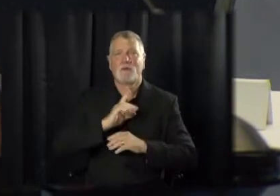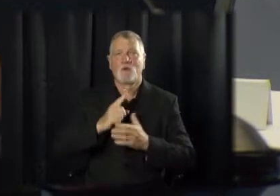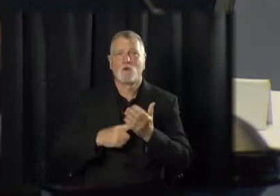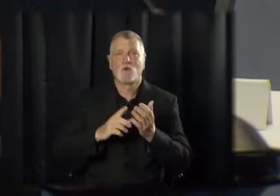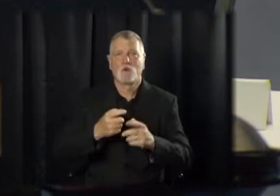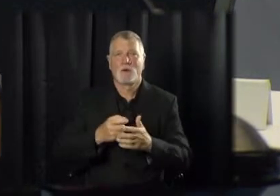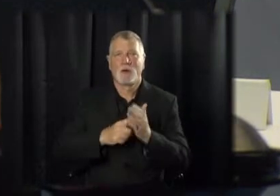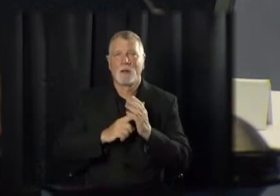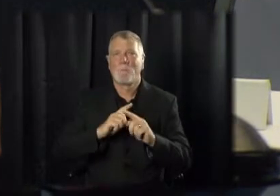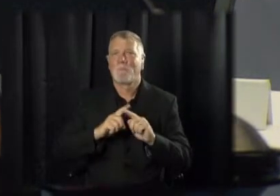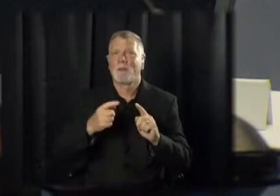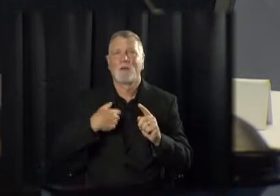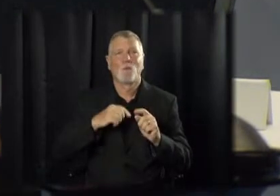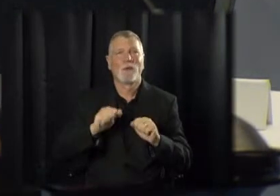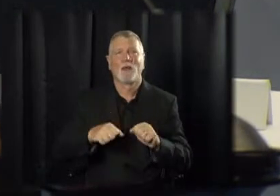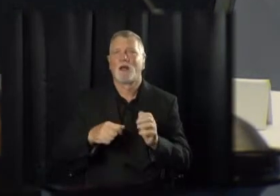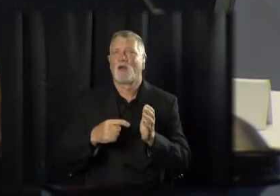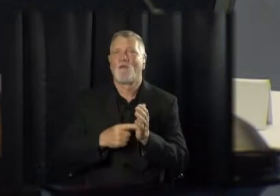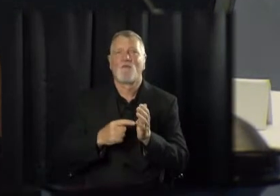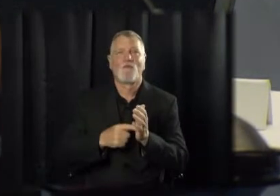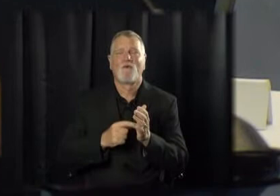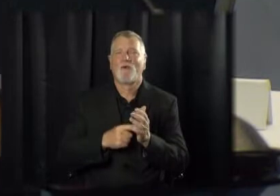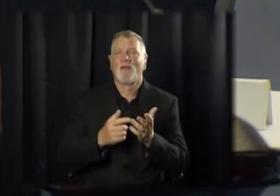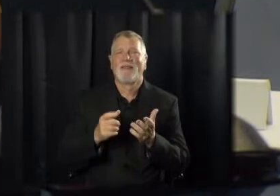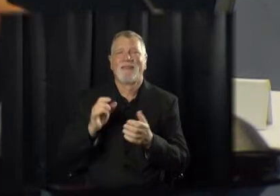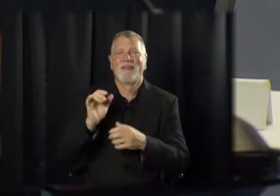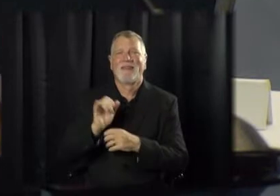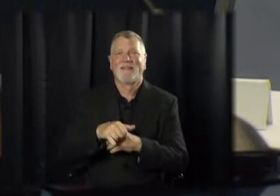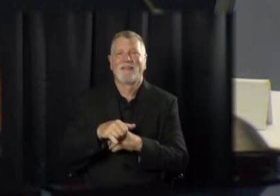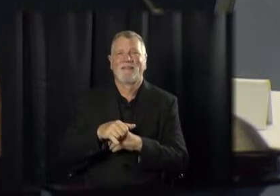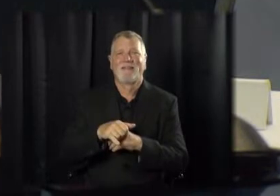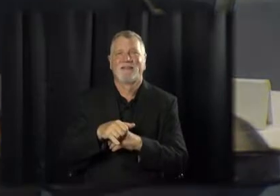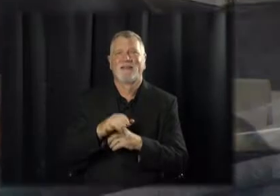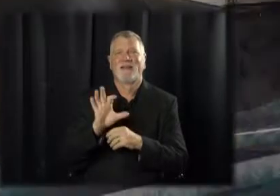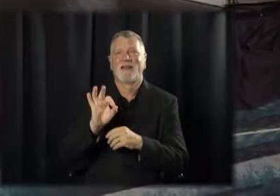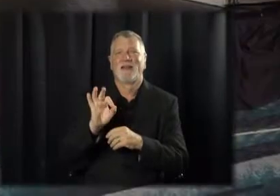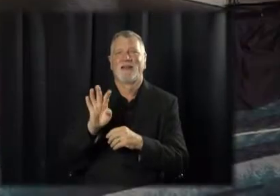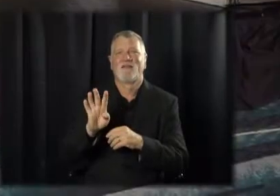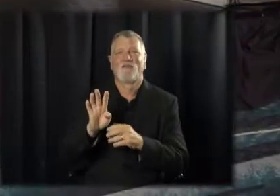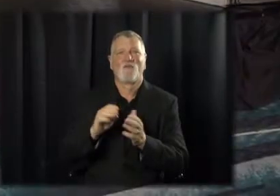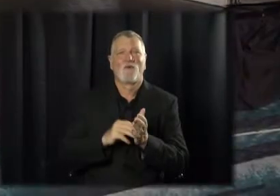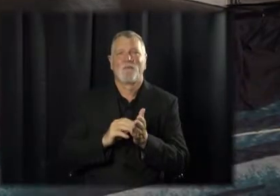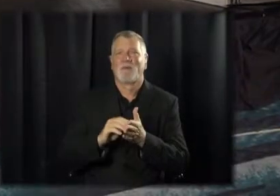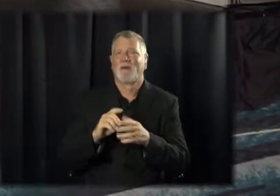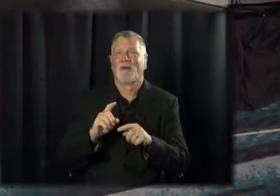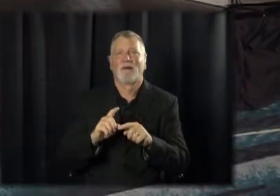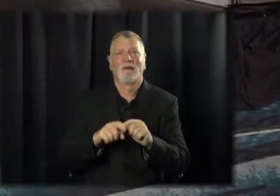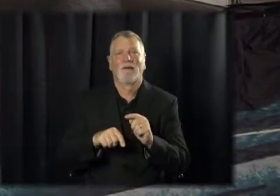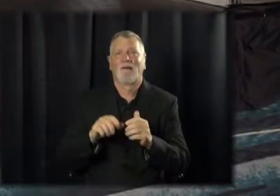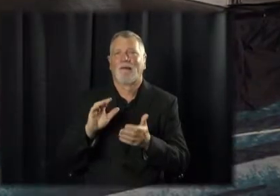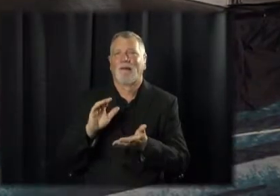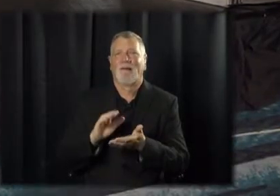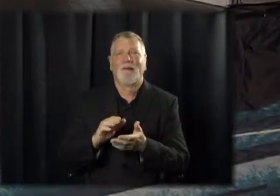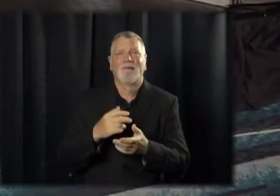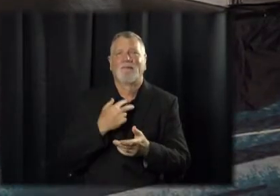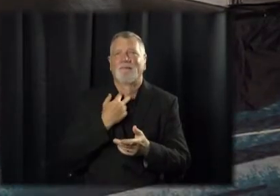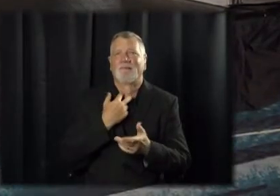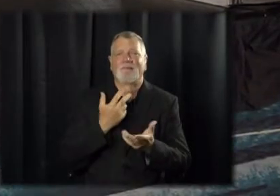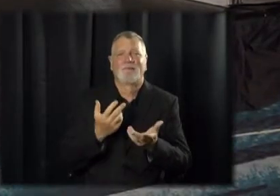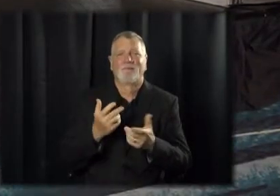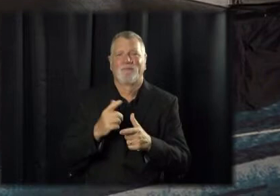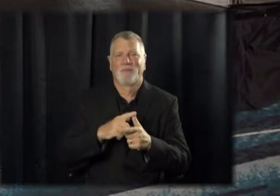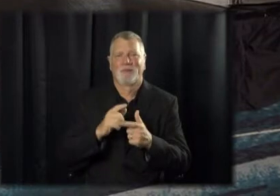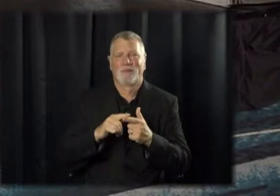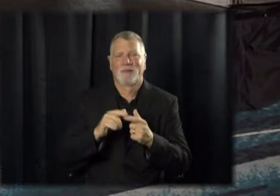demands, but we cannot afford, okay, that extra $94 million, okay? That is